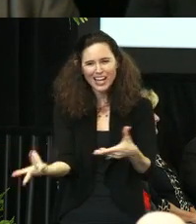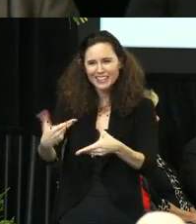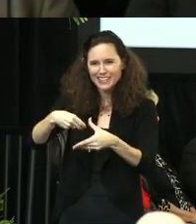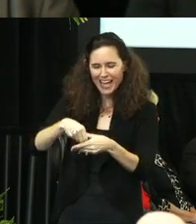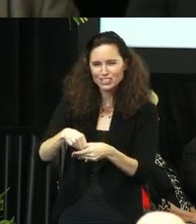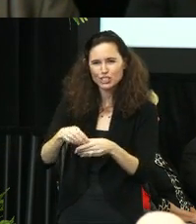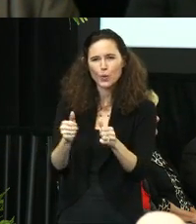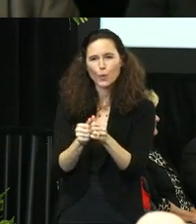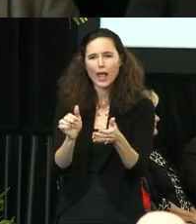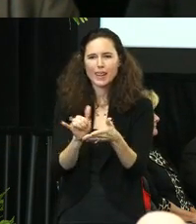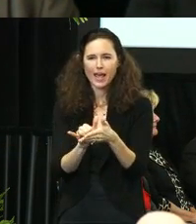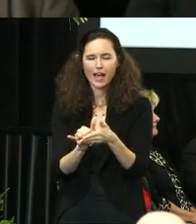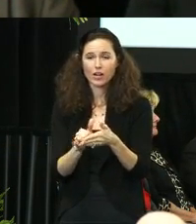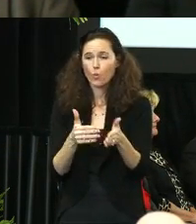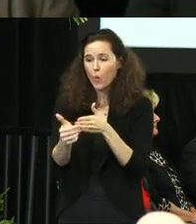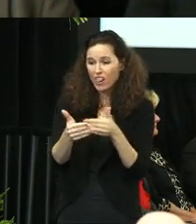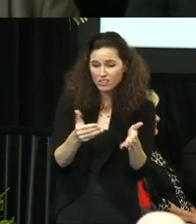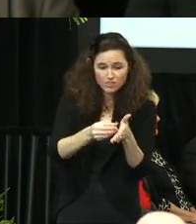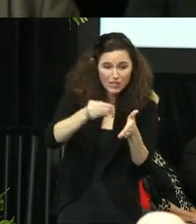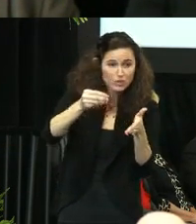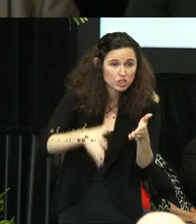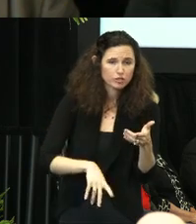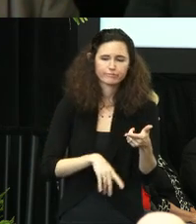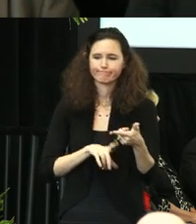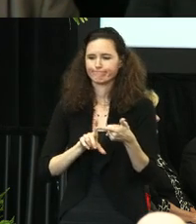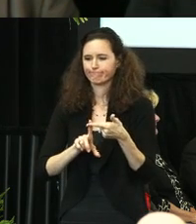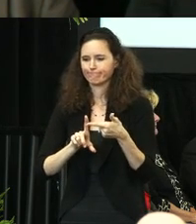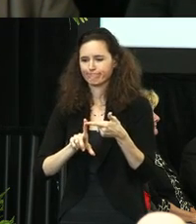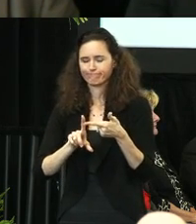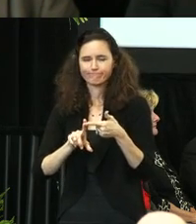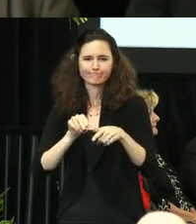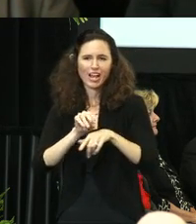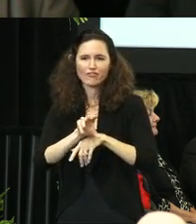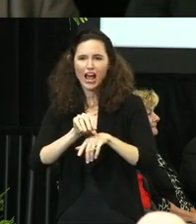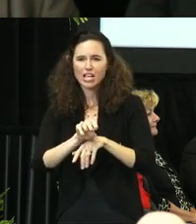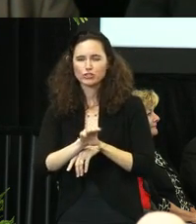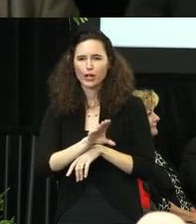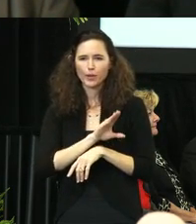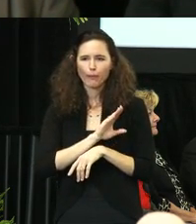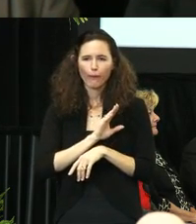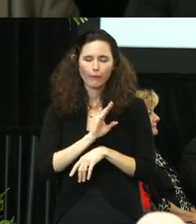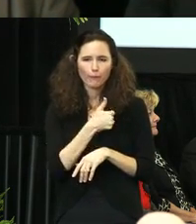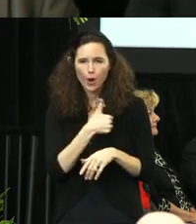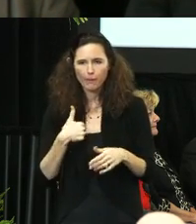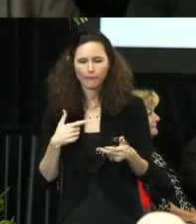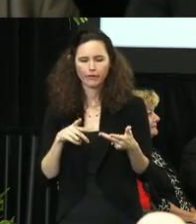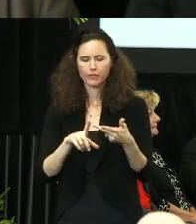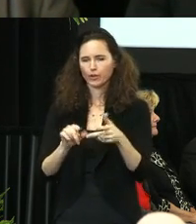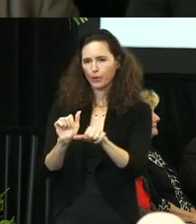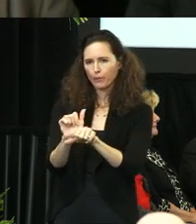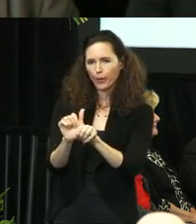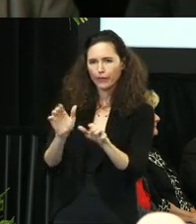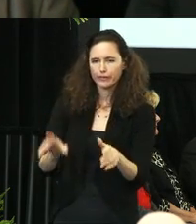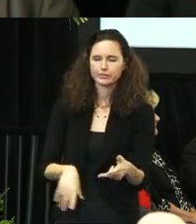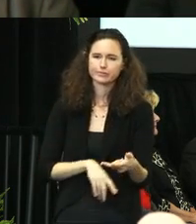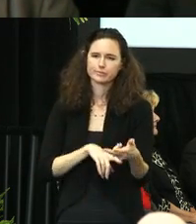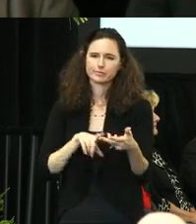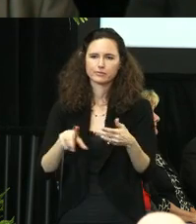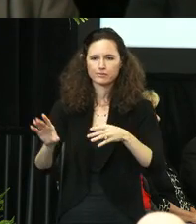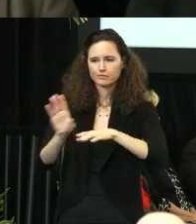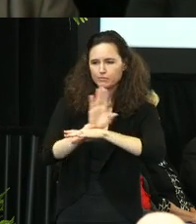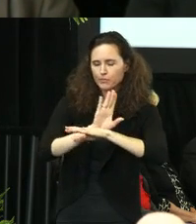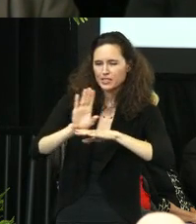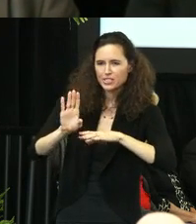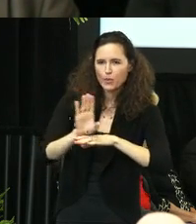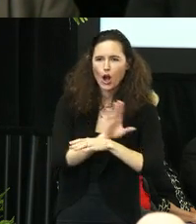FSCJ, whether it be with our students, our advisory board members, employers, industry partners,